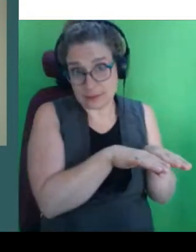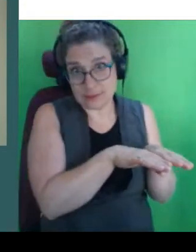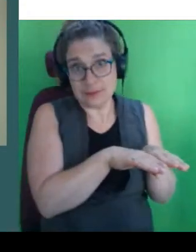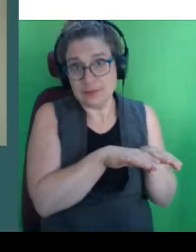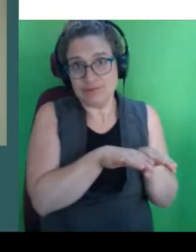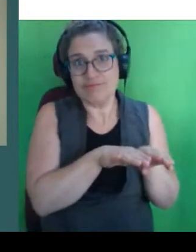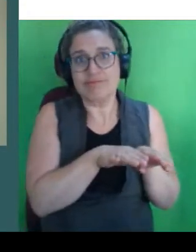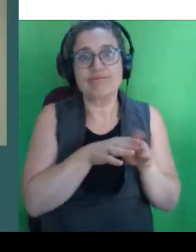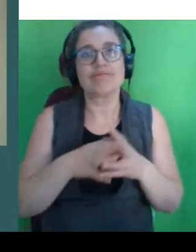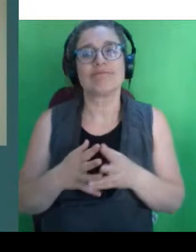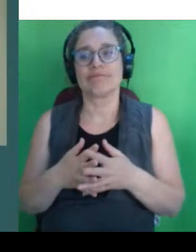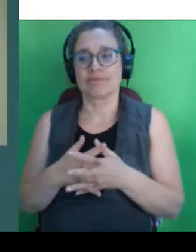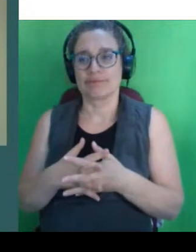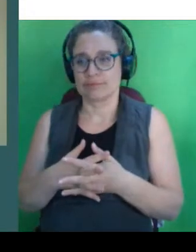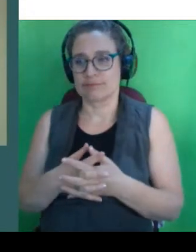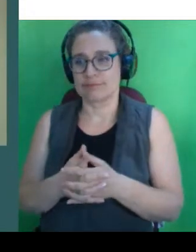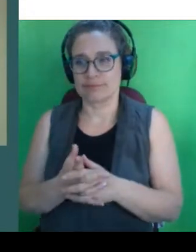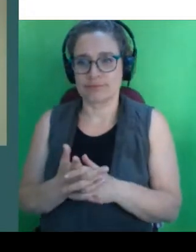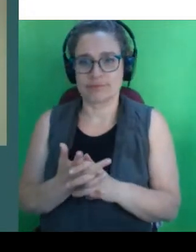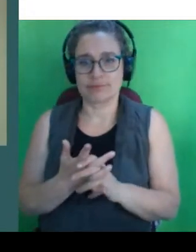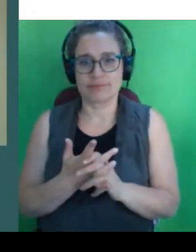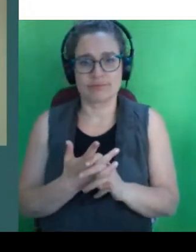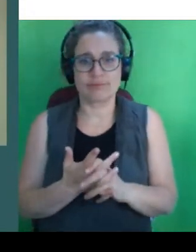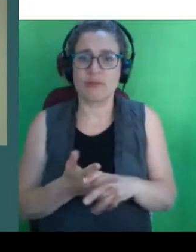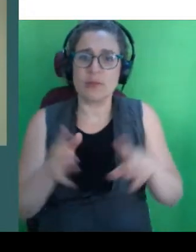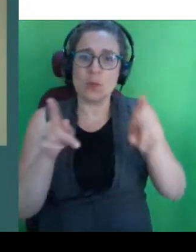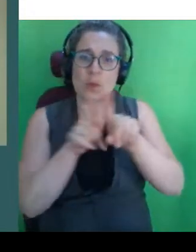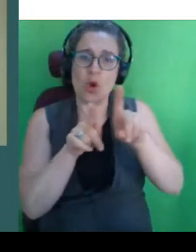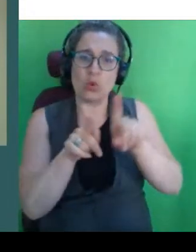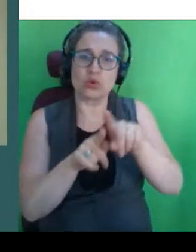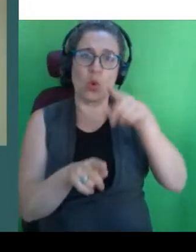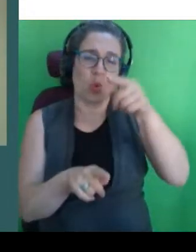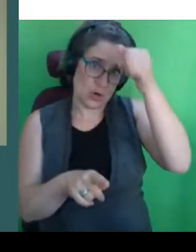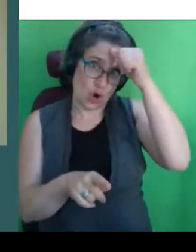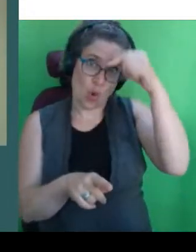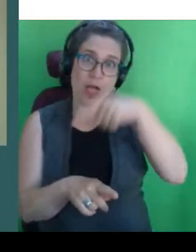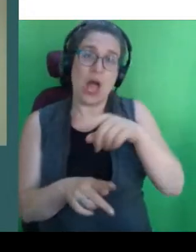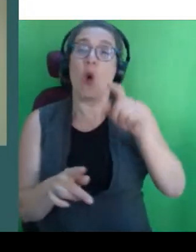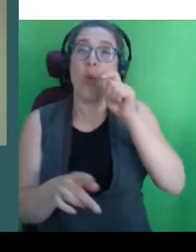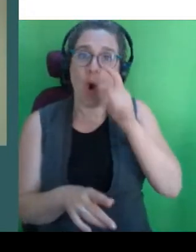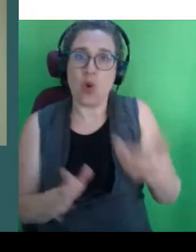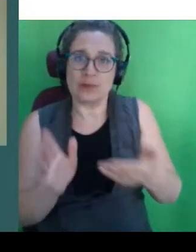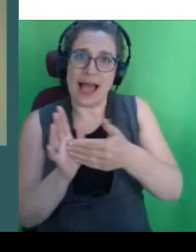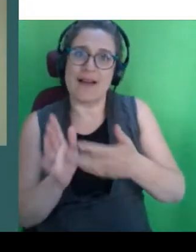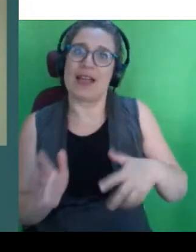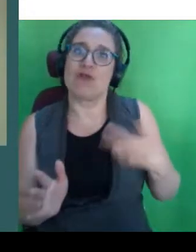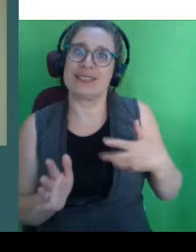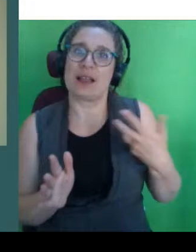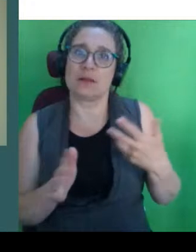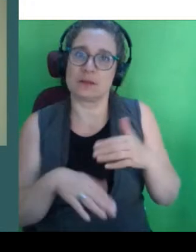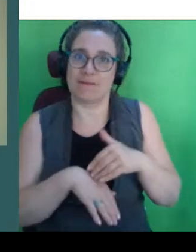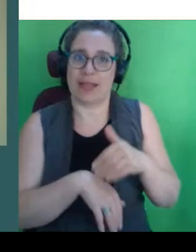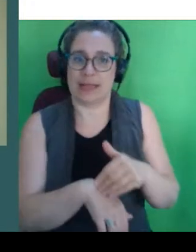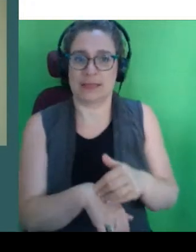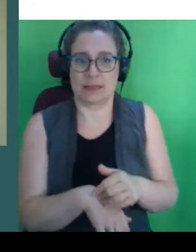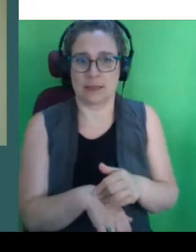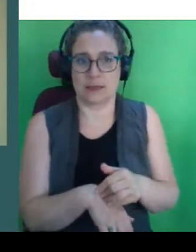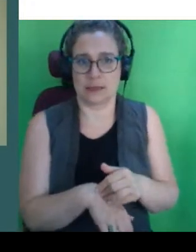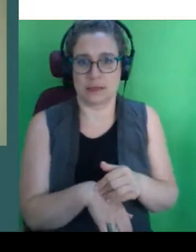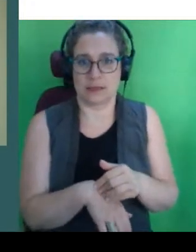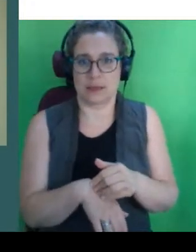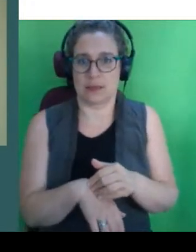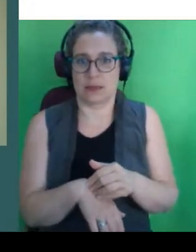and also known not to have an irritant effect at the concentration